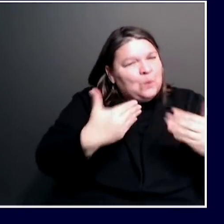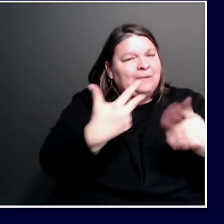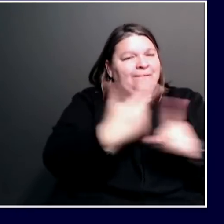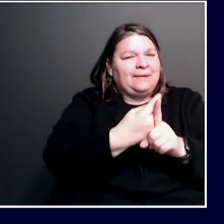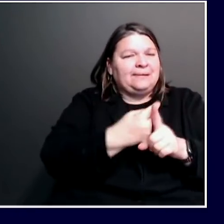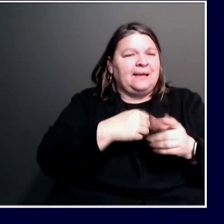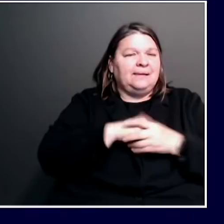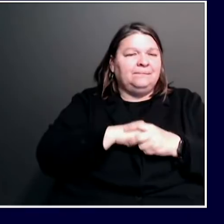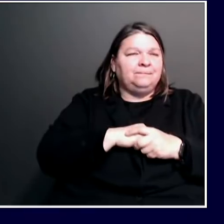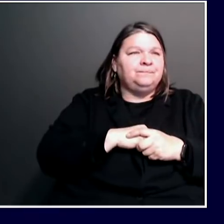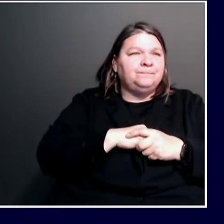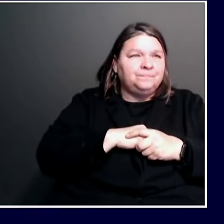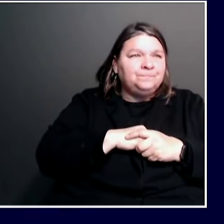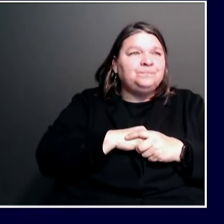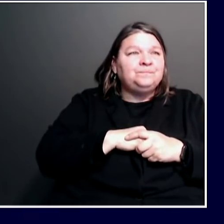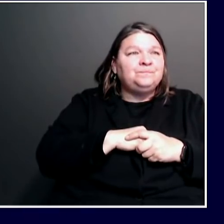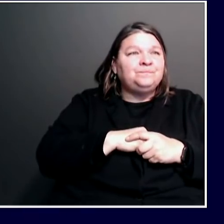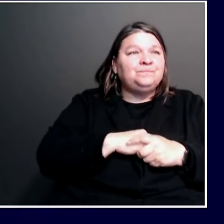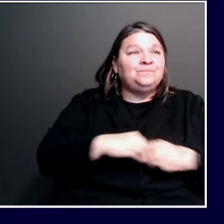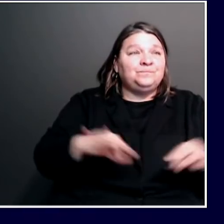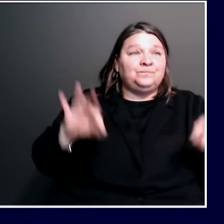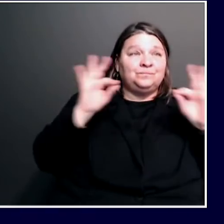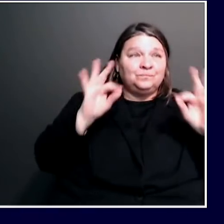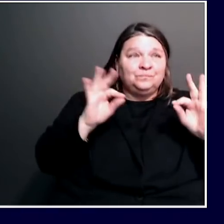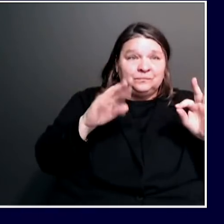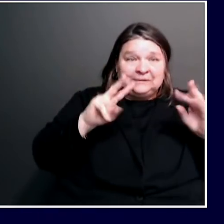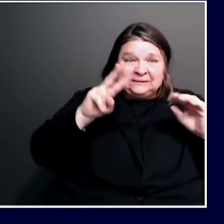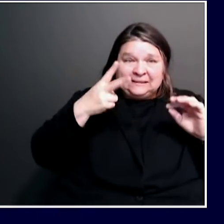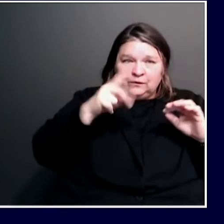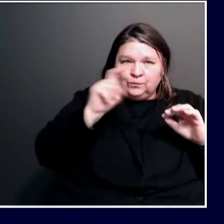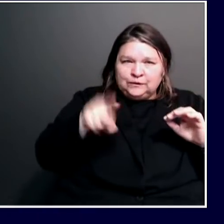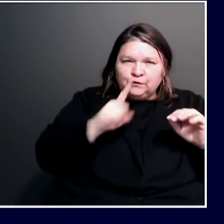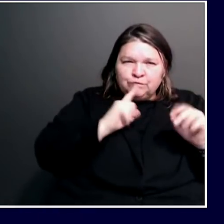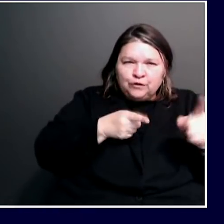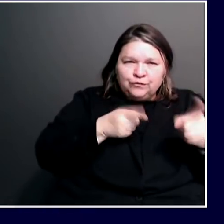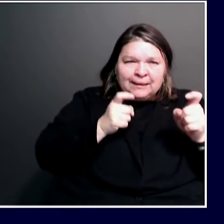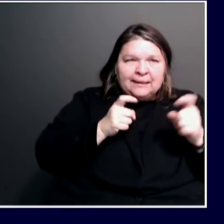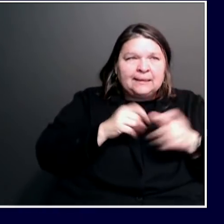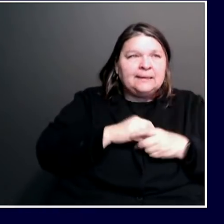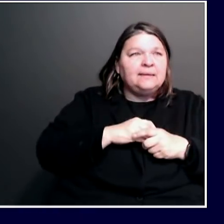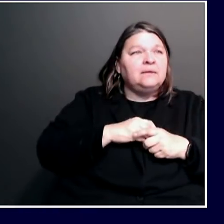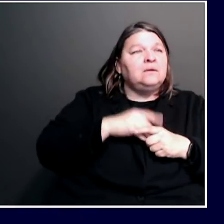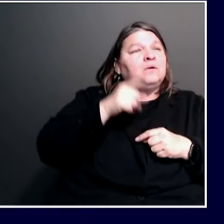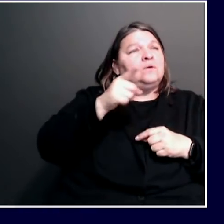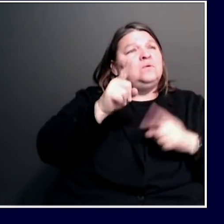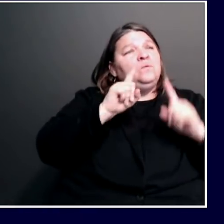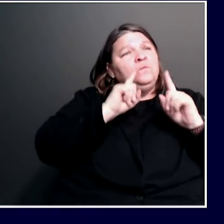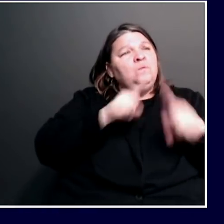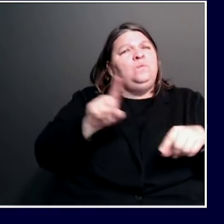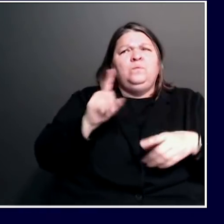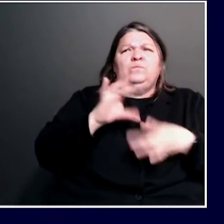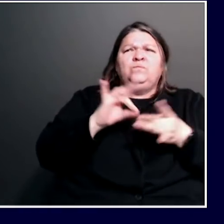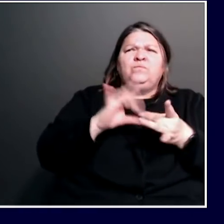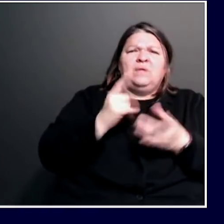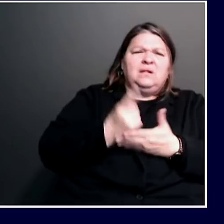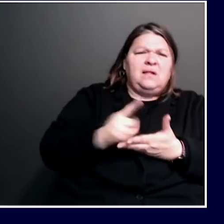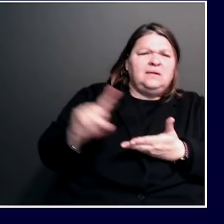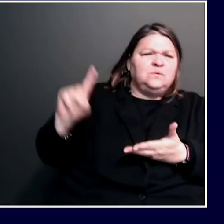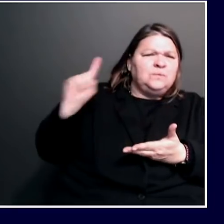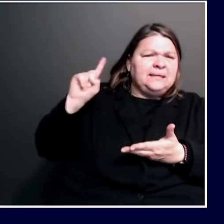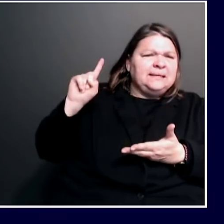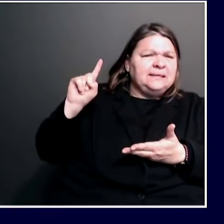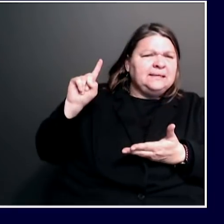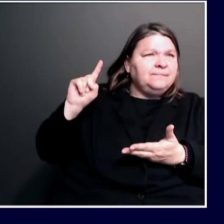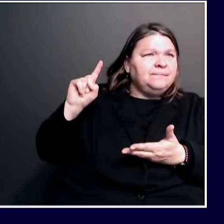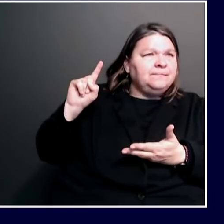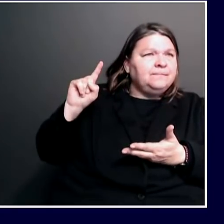Okay, just quickly, we had reported maybe a week or so ago that we were getting a